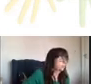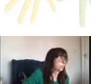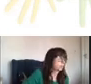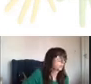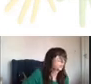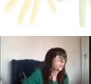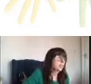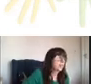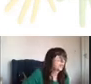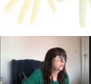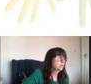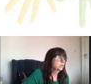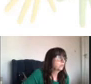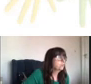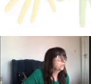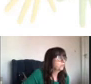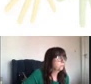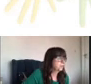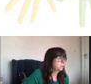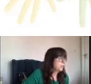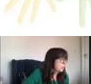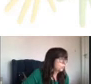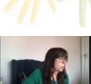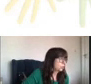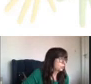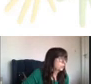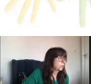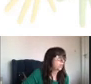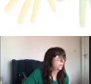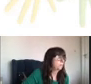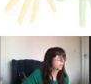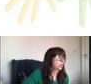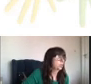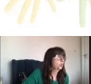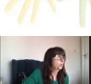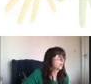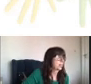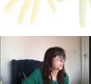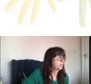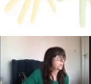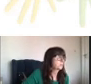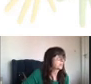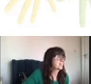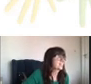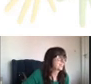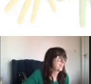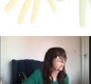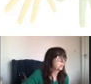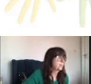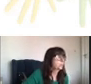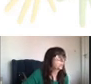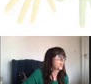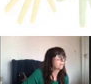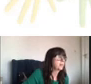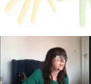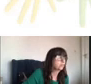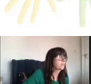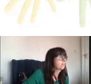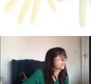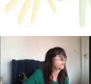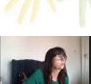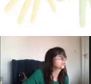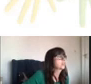the disabled world. Now, there are a group of people in the world who classify themselves as disabled. Now, what